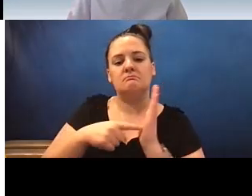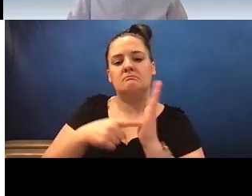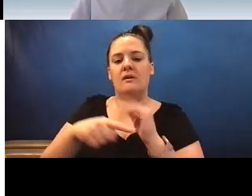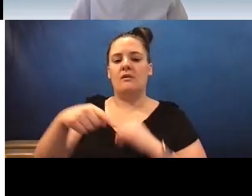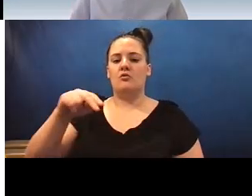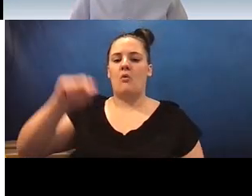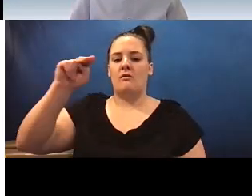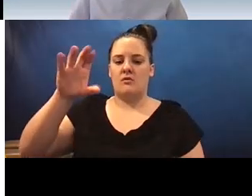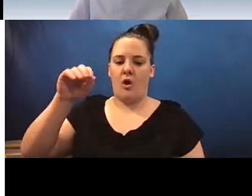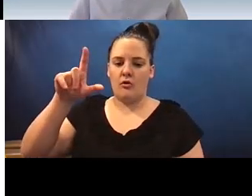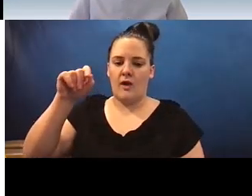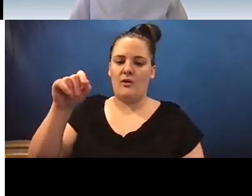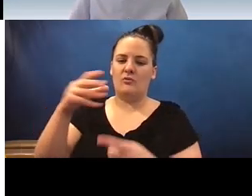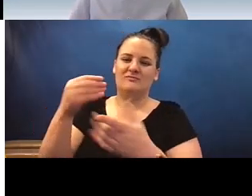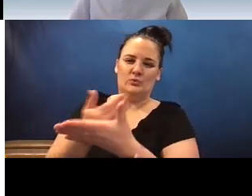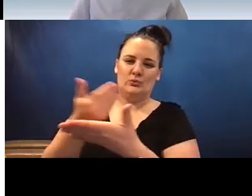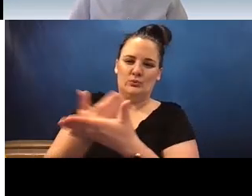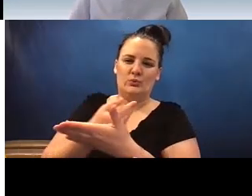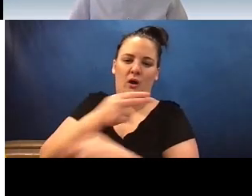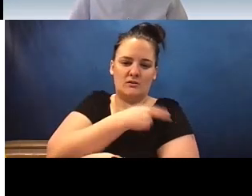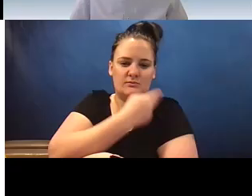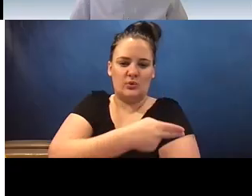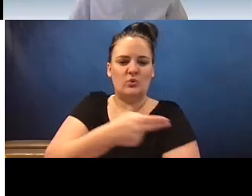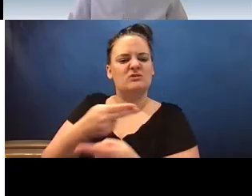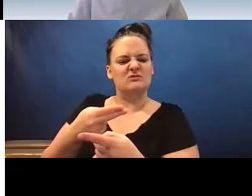growth. Next slide, please.